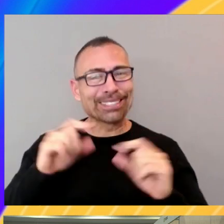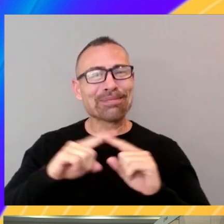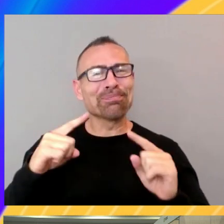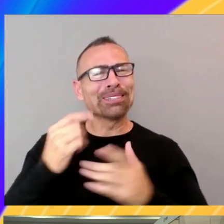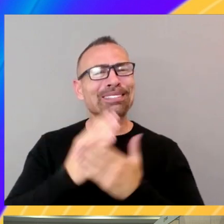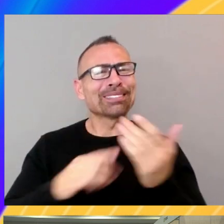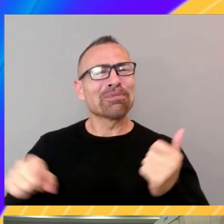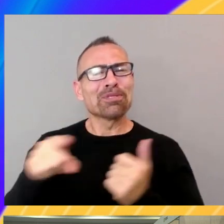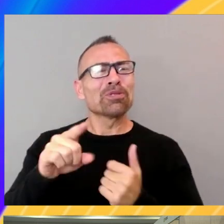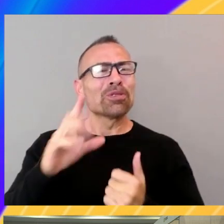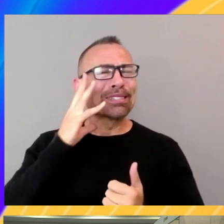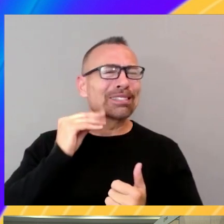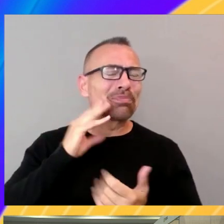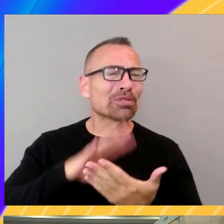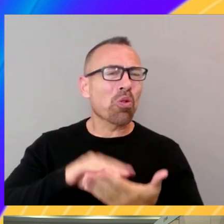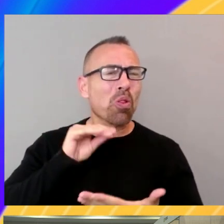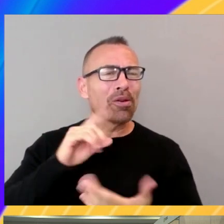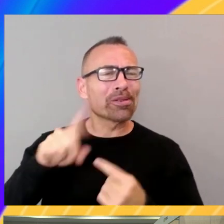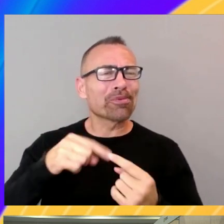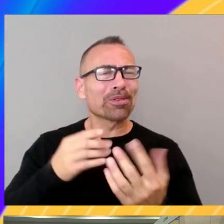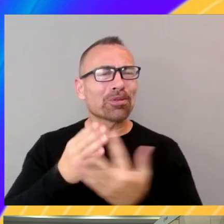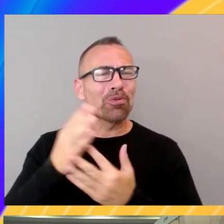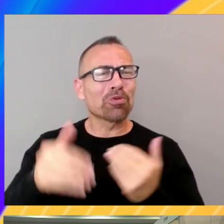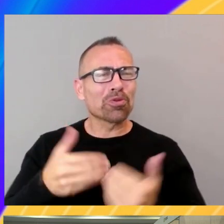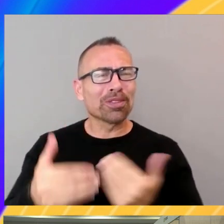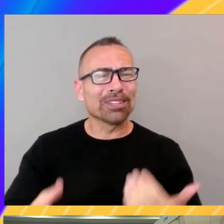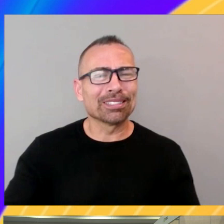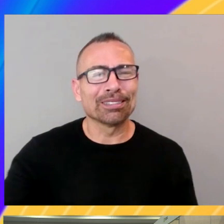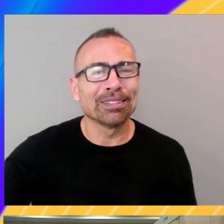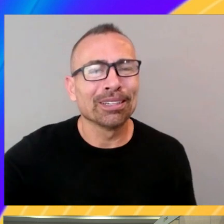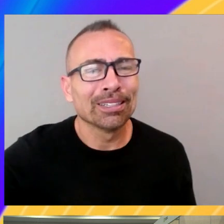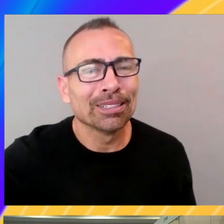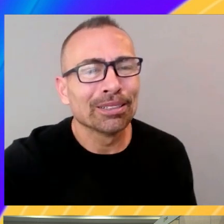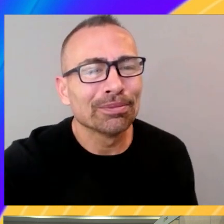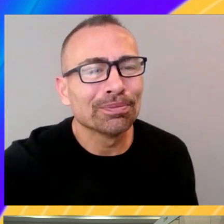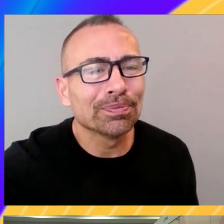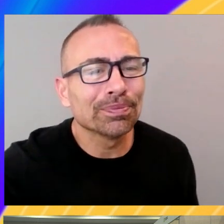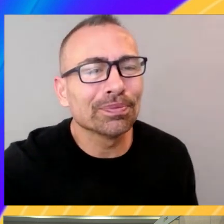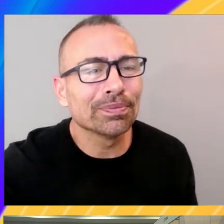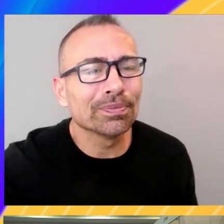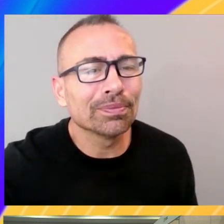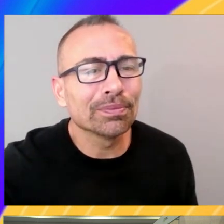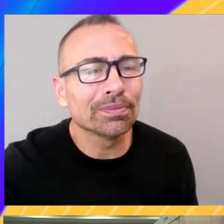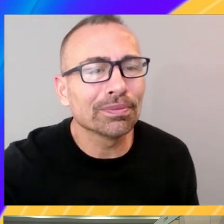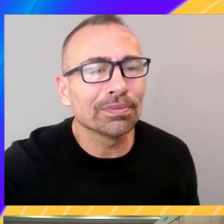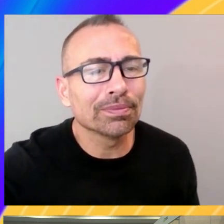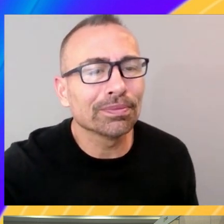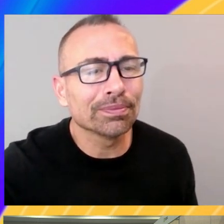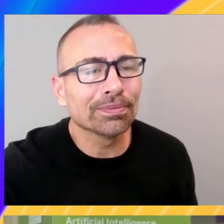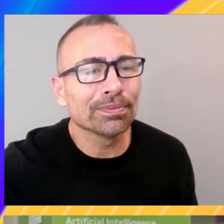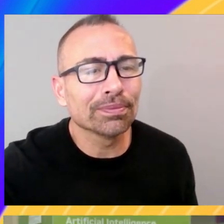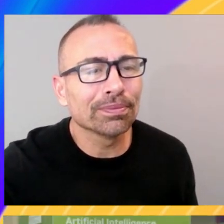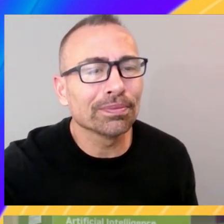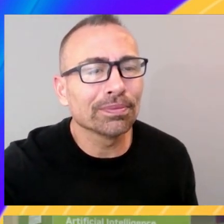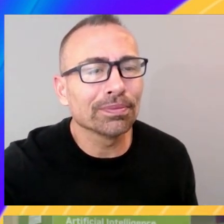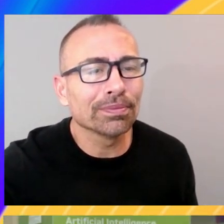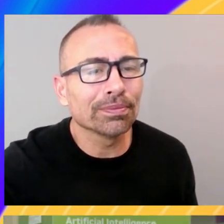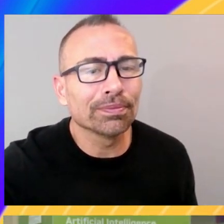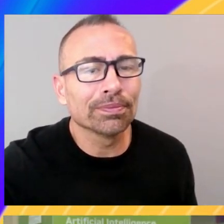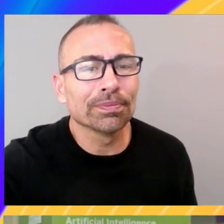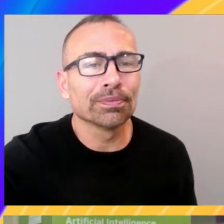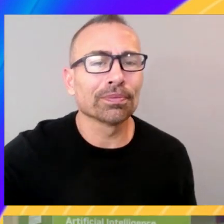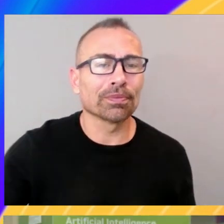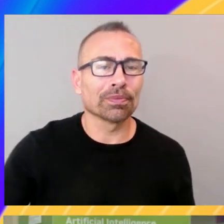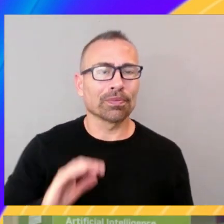you're going through this voyage? Yeah, I mean, I think our big learnings were really on the outside of Personalize in a lot of ways. It's like, how do you get